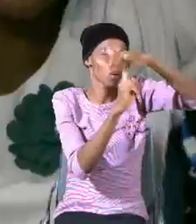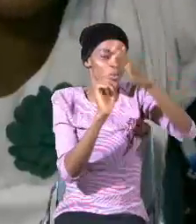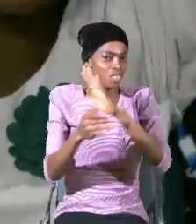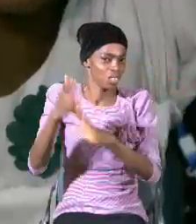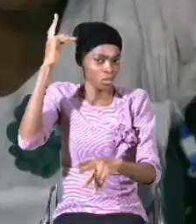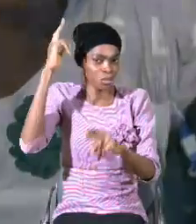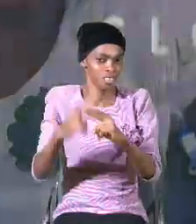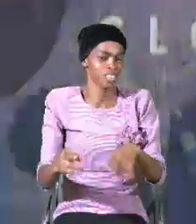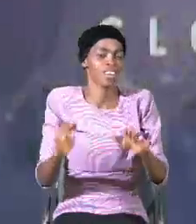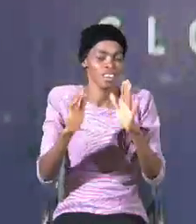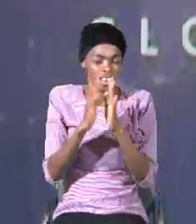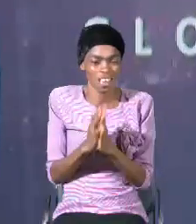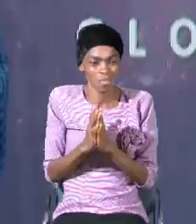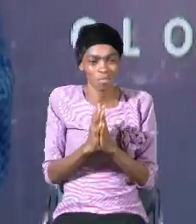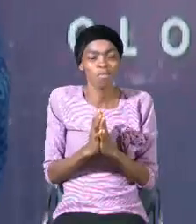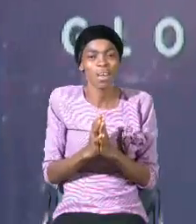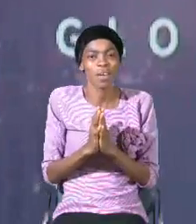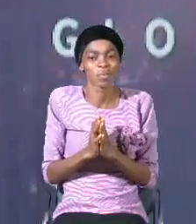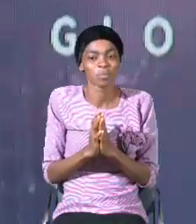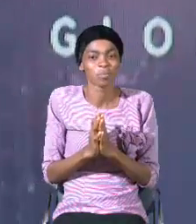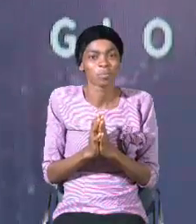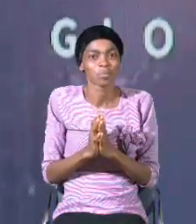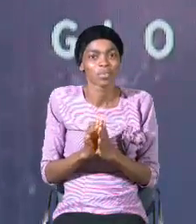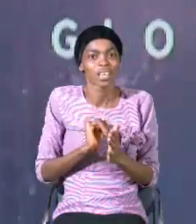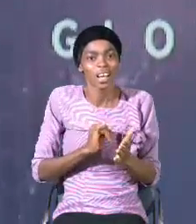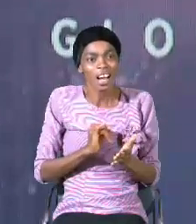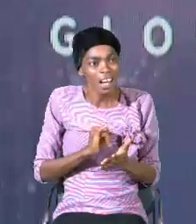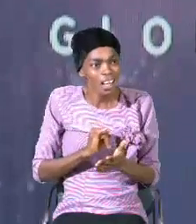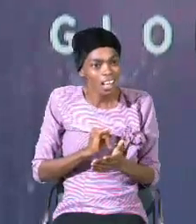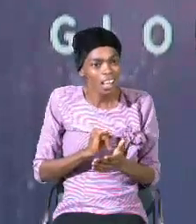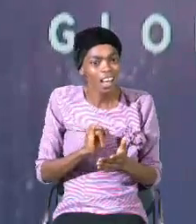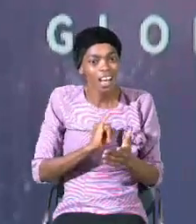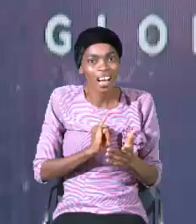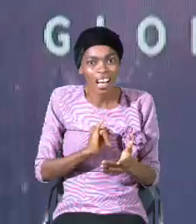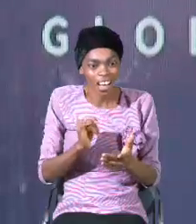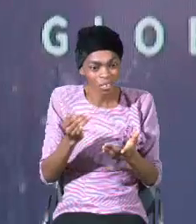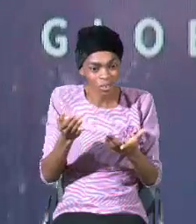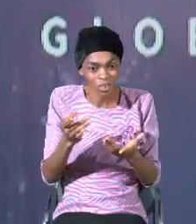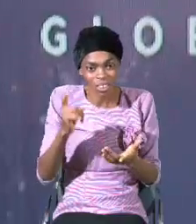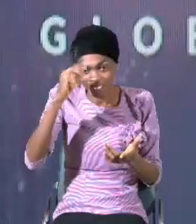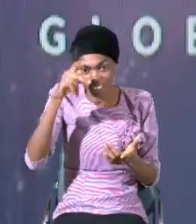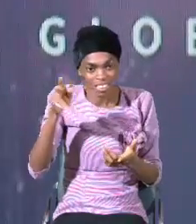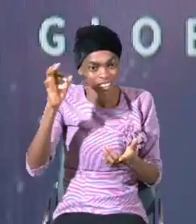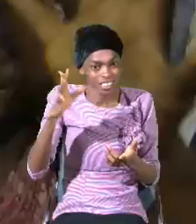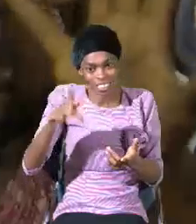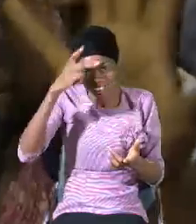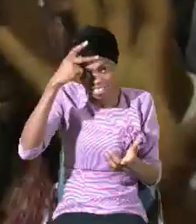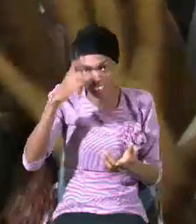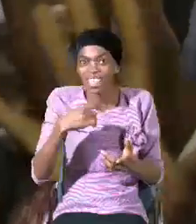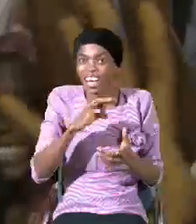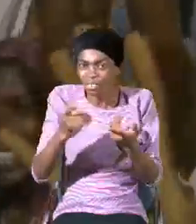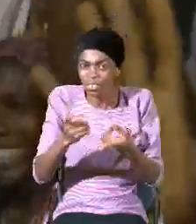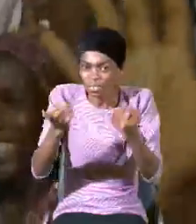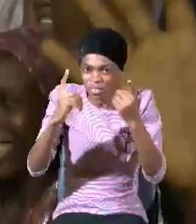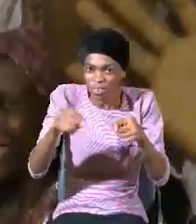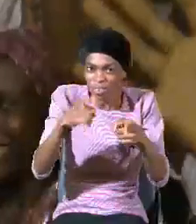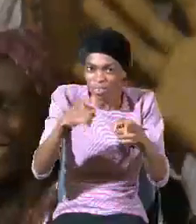I almost want to come there and see your face like this, because I see a conqueror